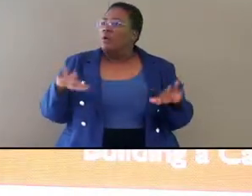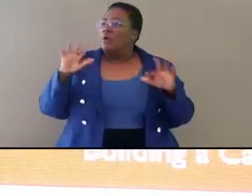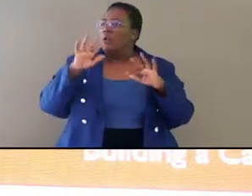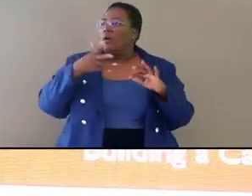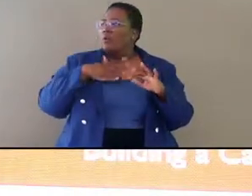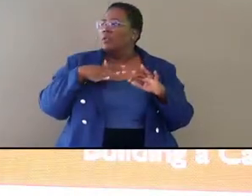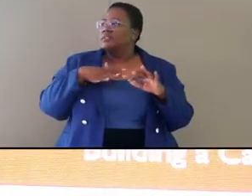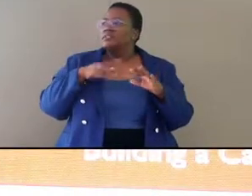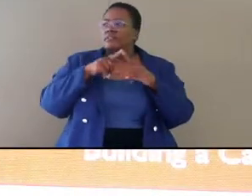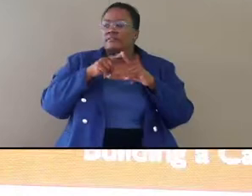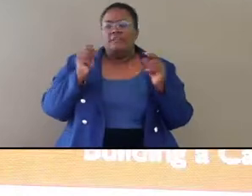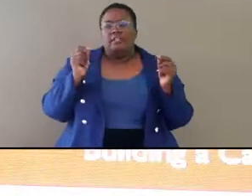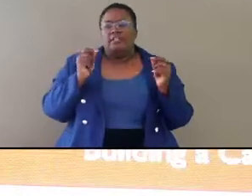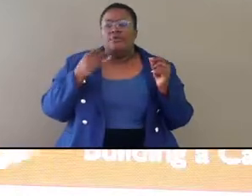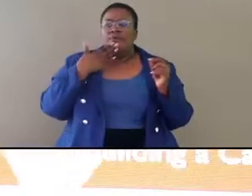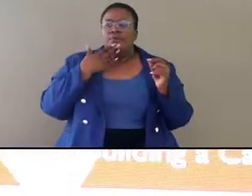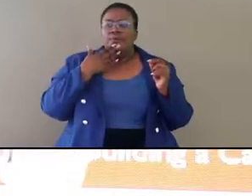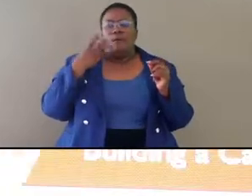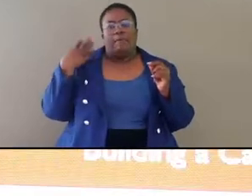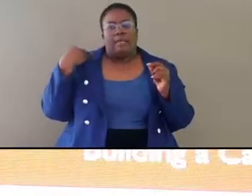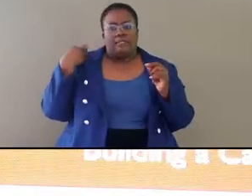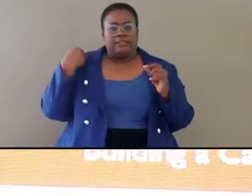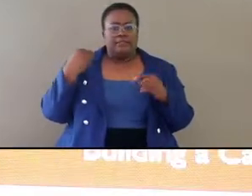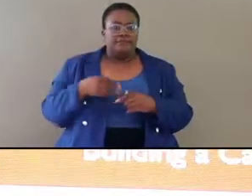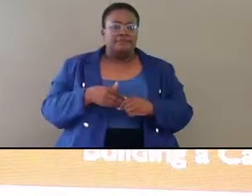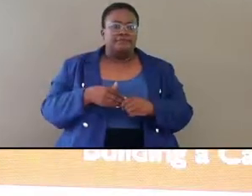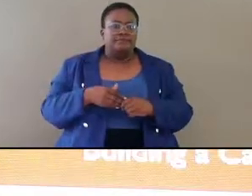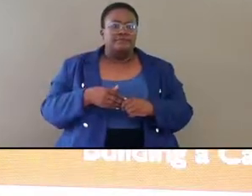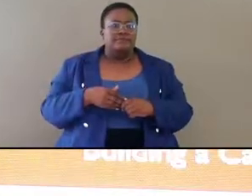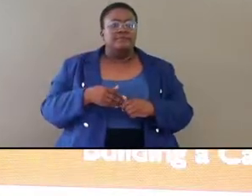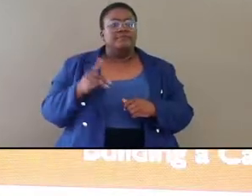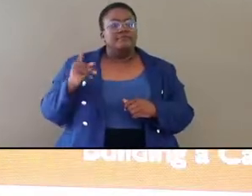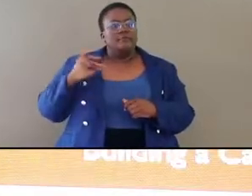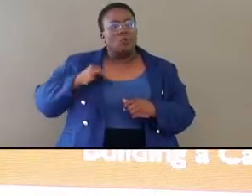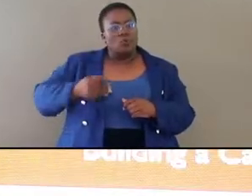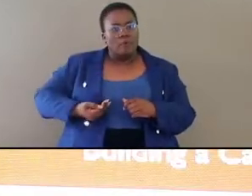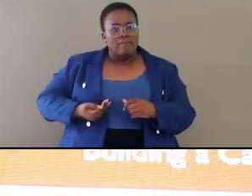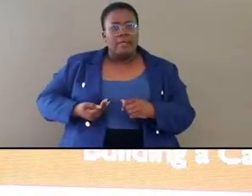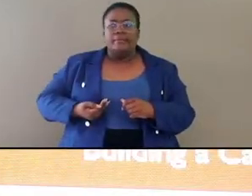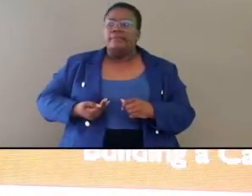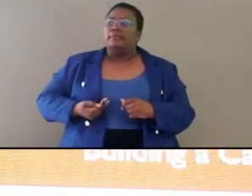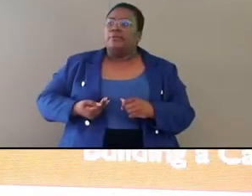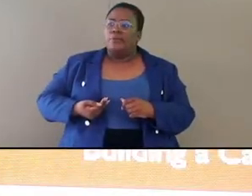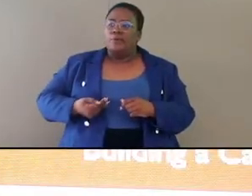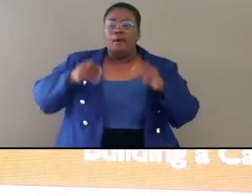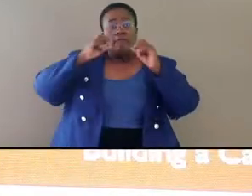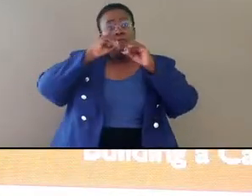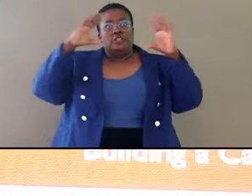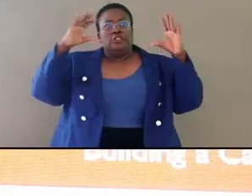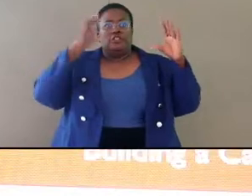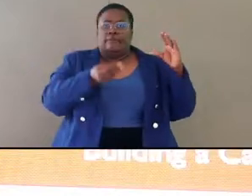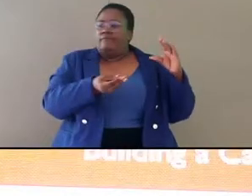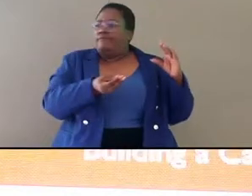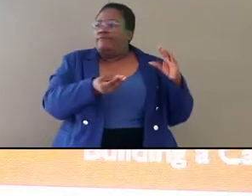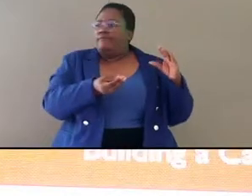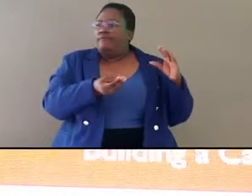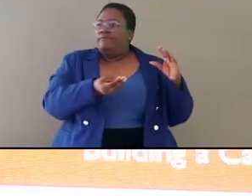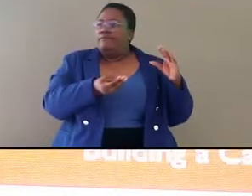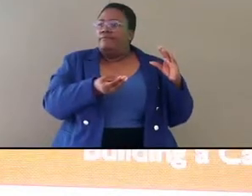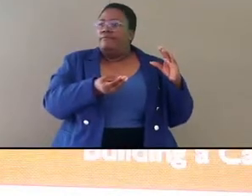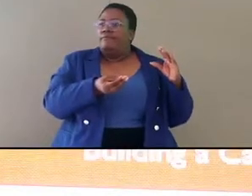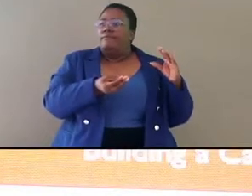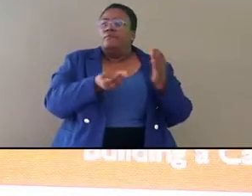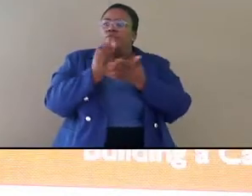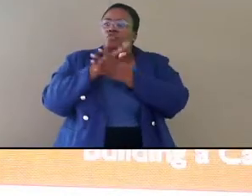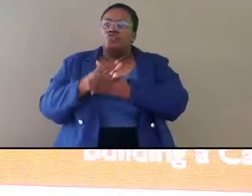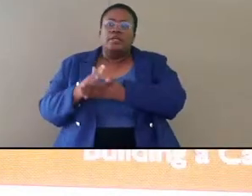finish, end up with the minister, you know, the woman who, who is carrying a vision, and who shed the vision,